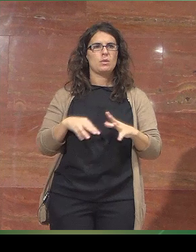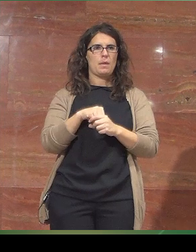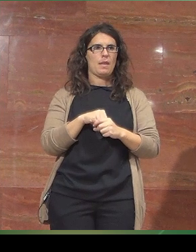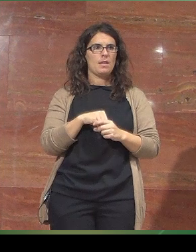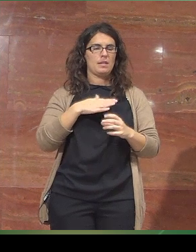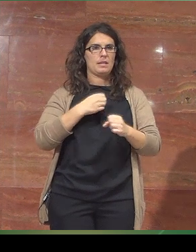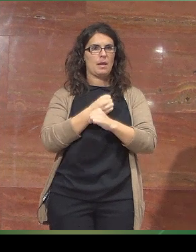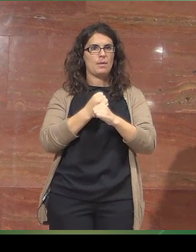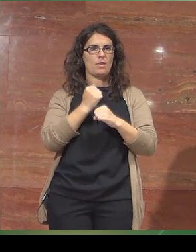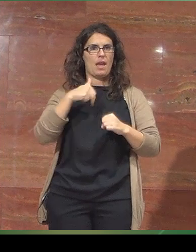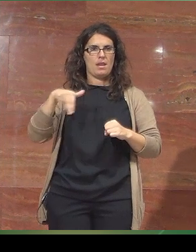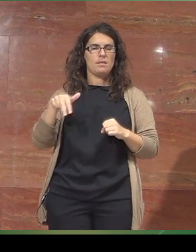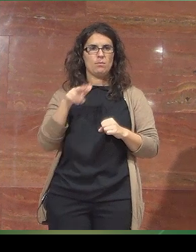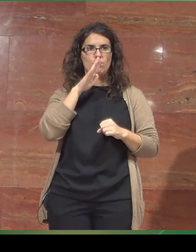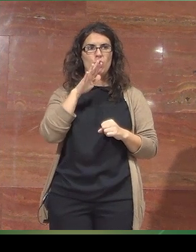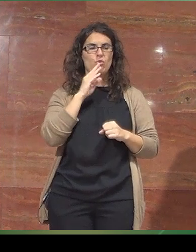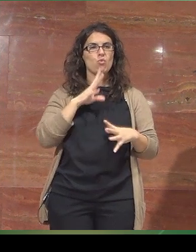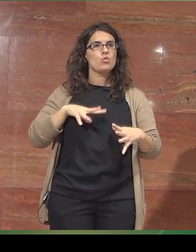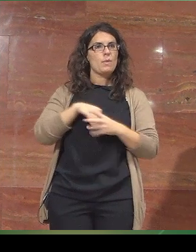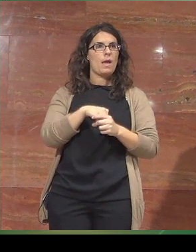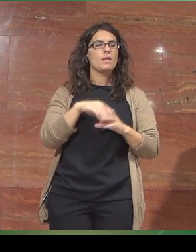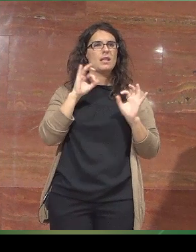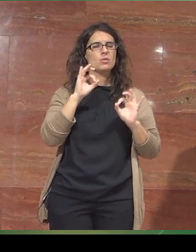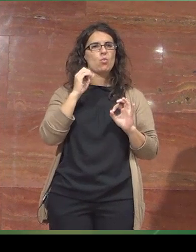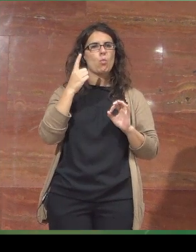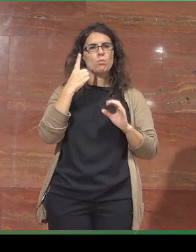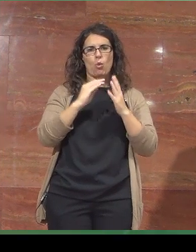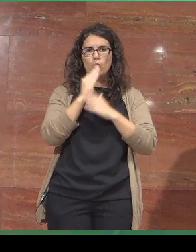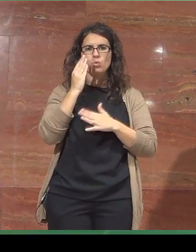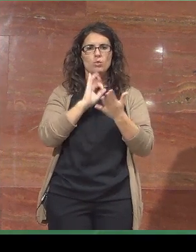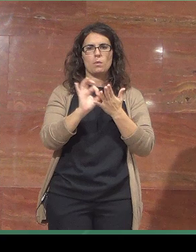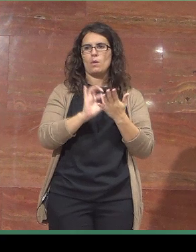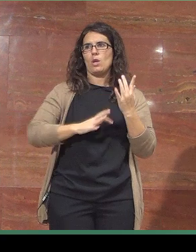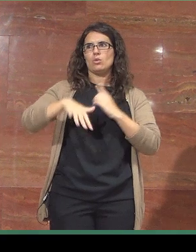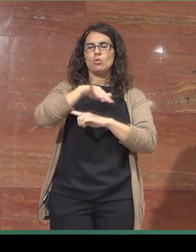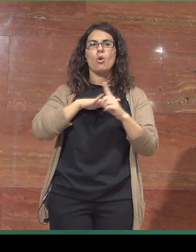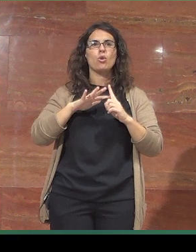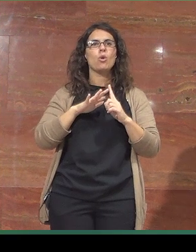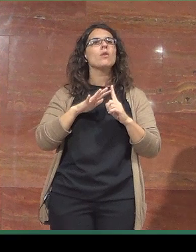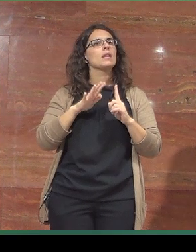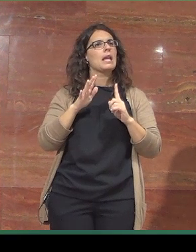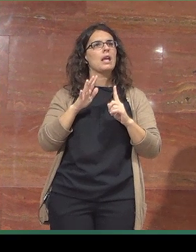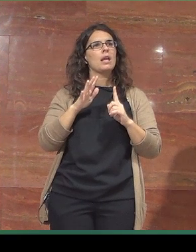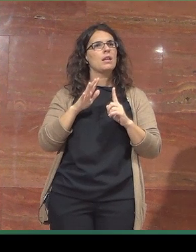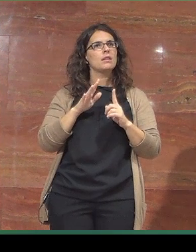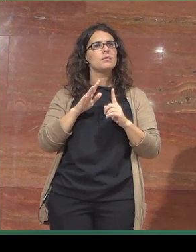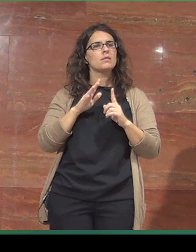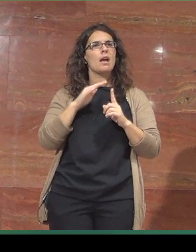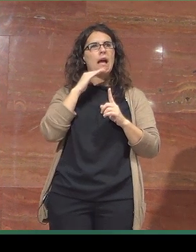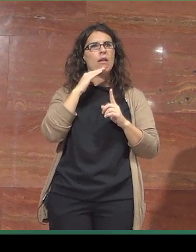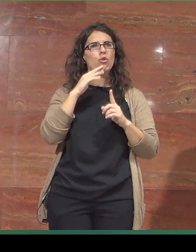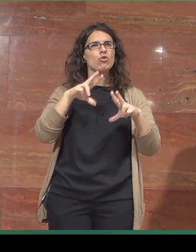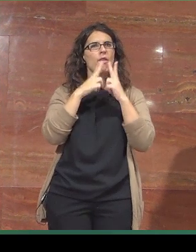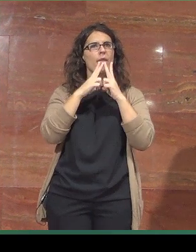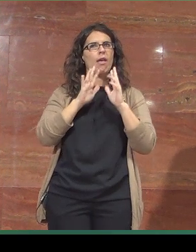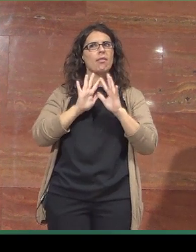or service or environment that does not exclude any section of society. It considers